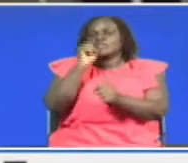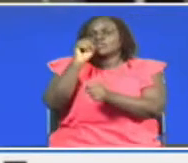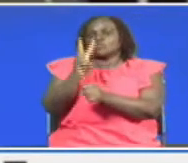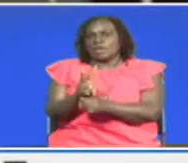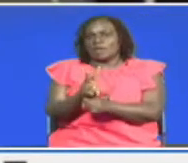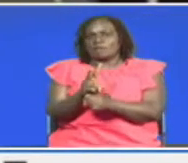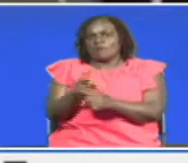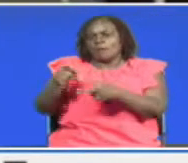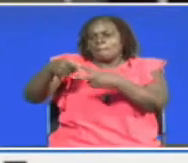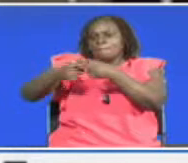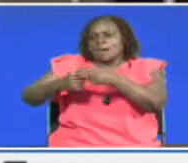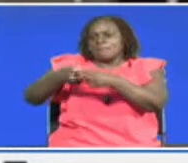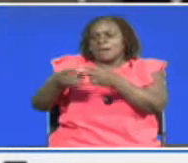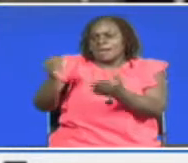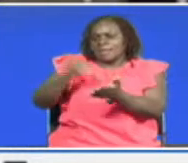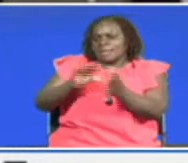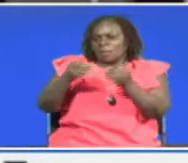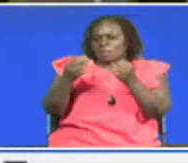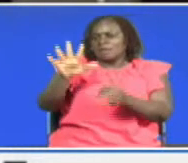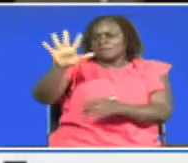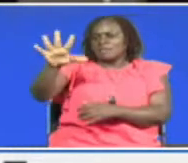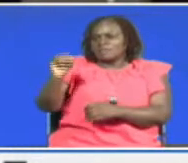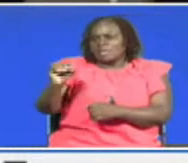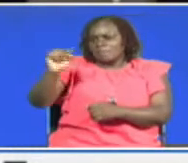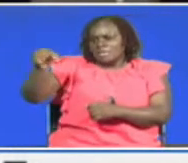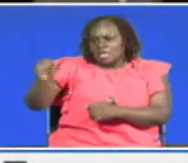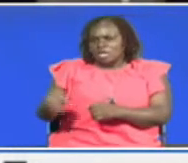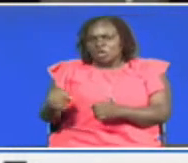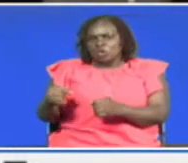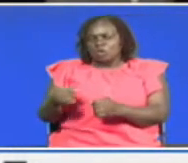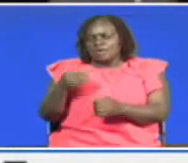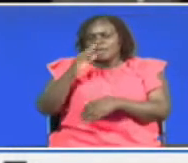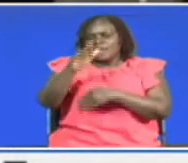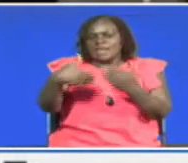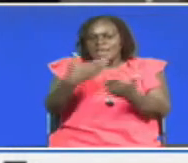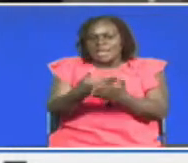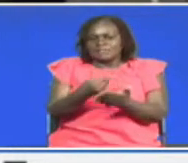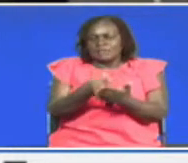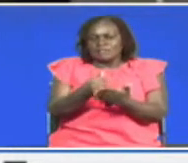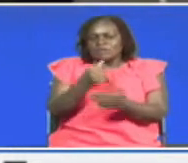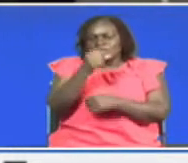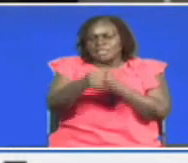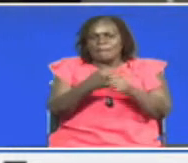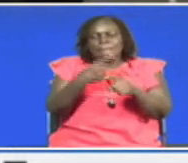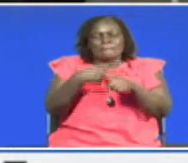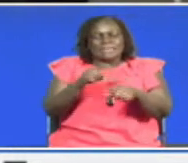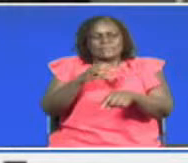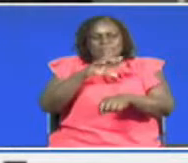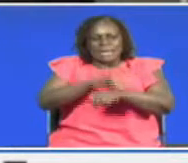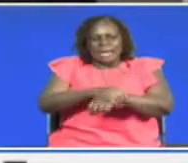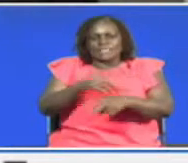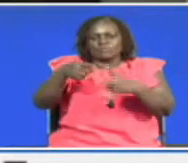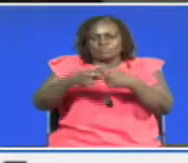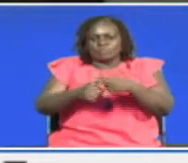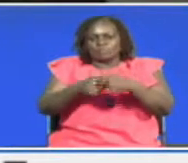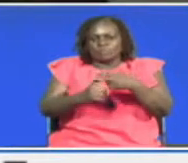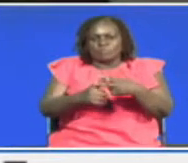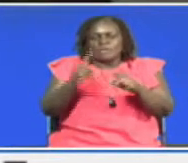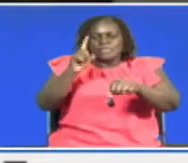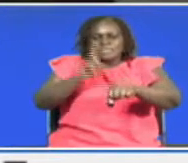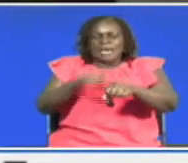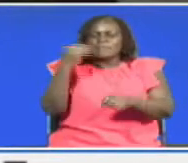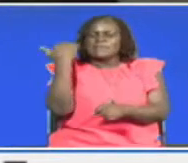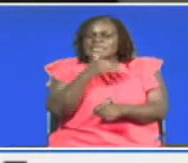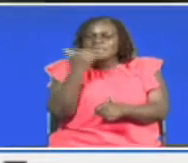is set to be renovated at a cost of 50 million shillings in the next financial year, despite receiving a major facelift under former Deputy